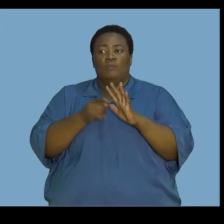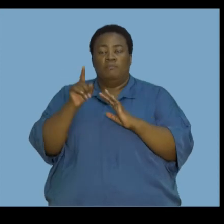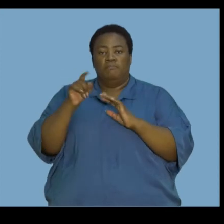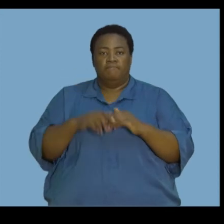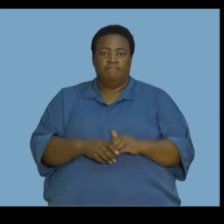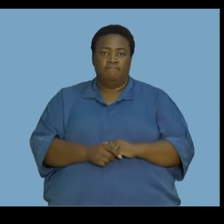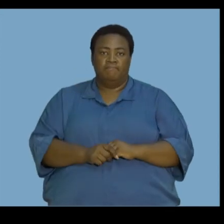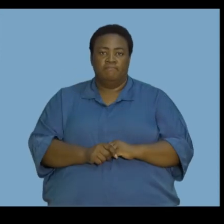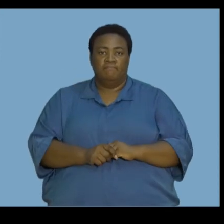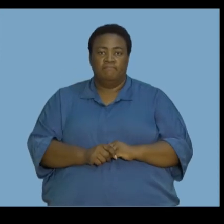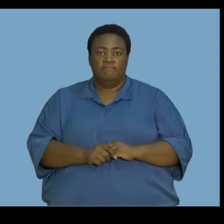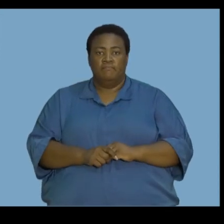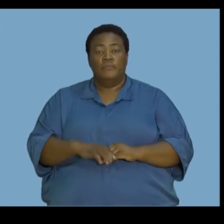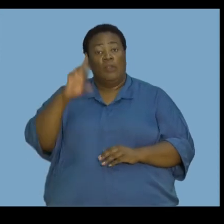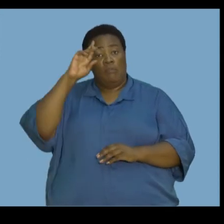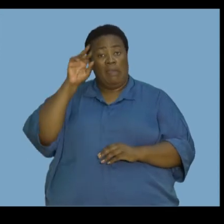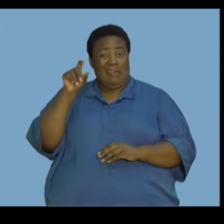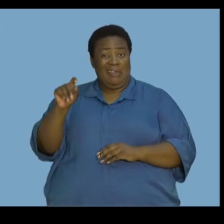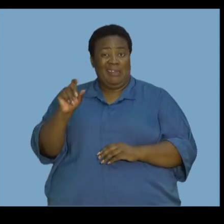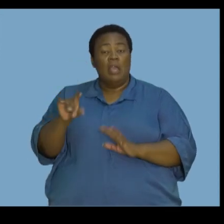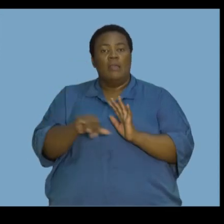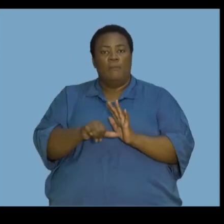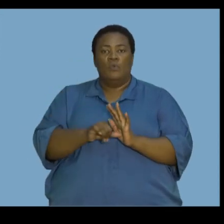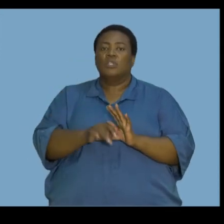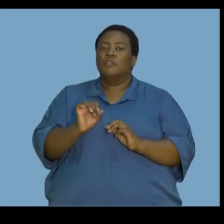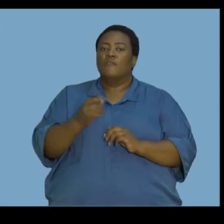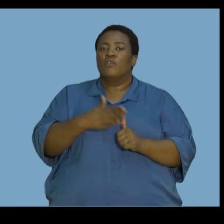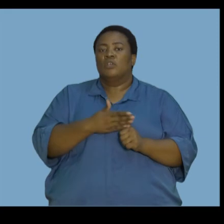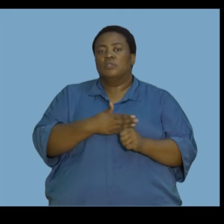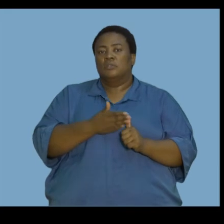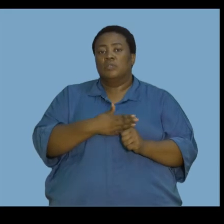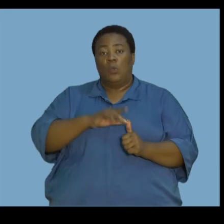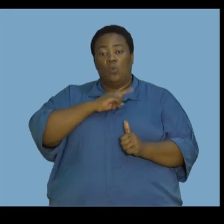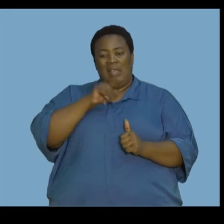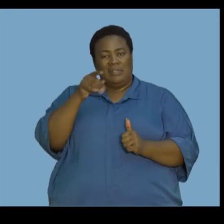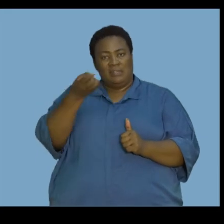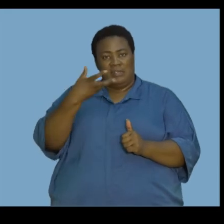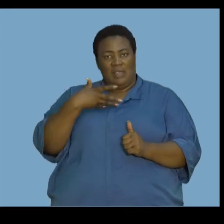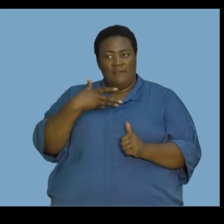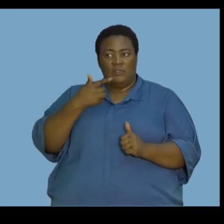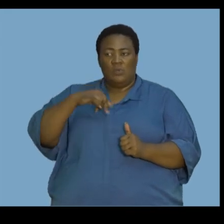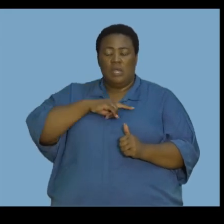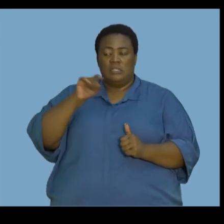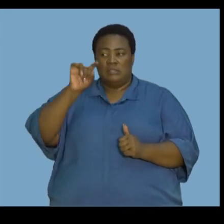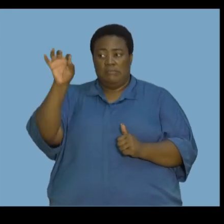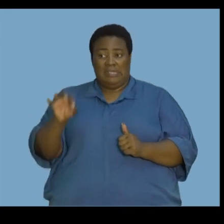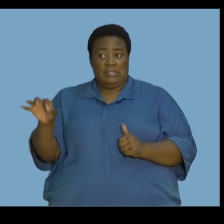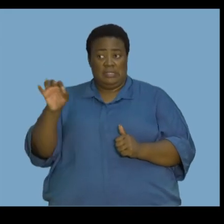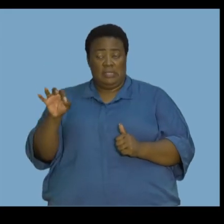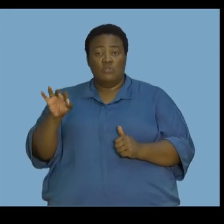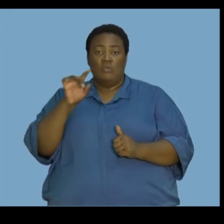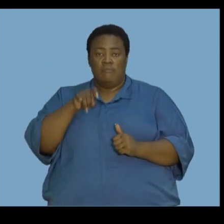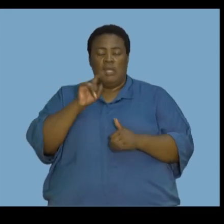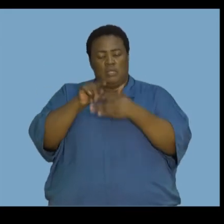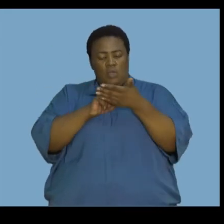pie chart below. Remember that it is important for us to first, because this is given to us in a percentage,